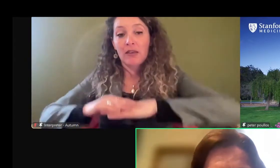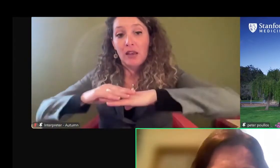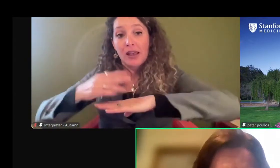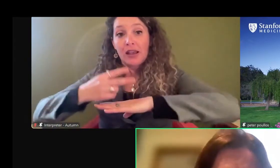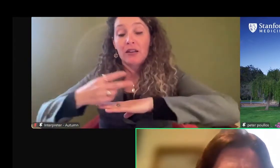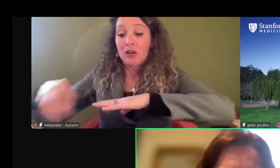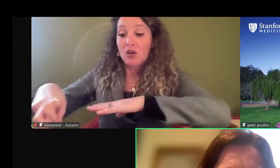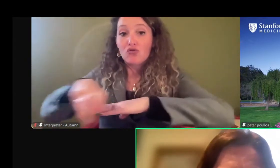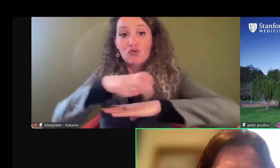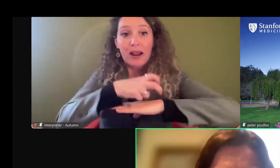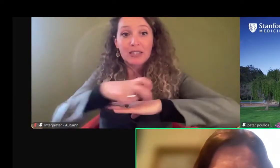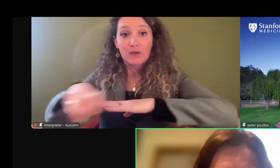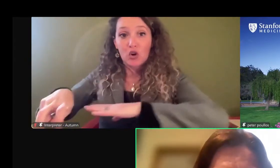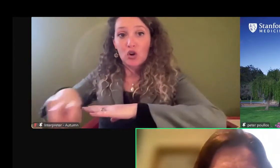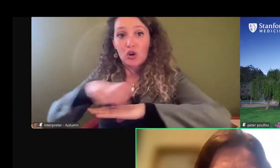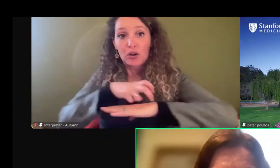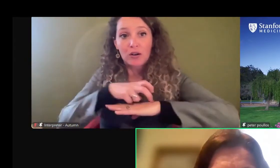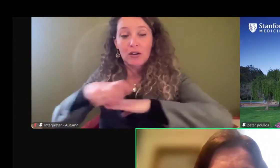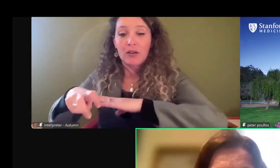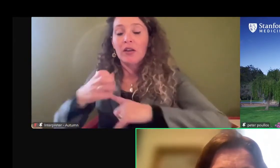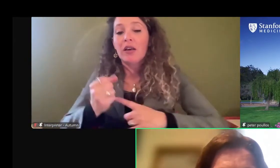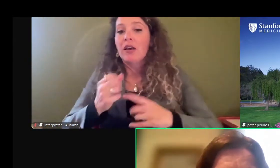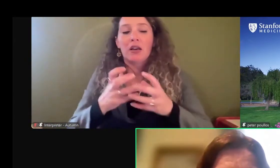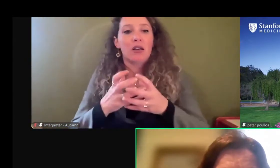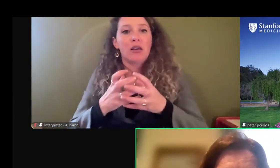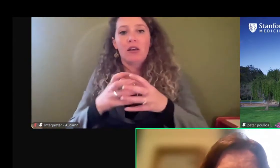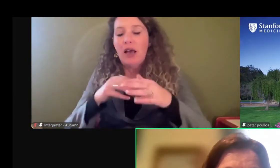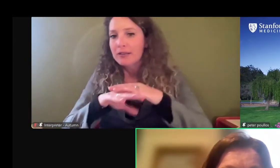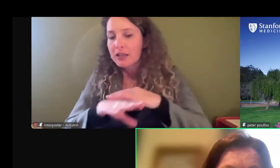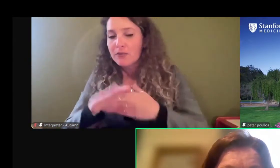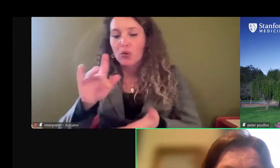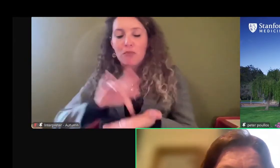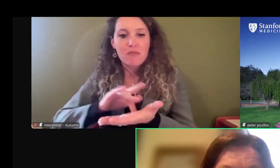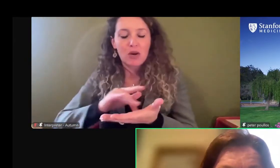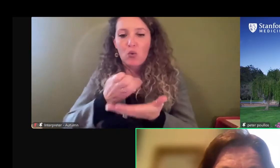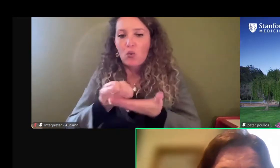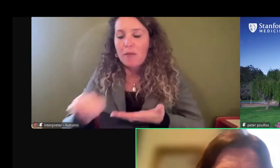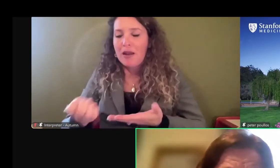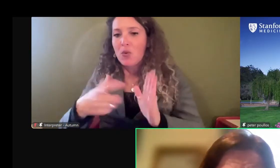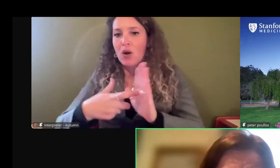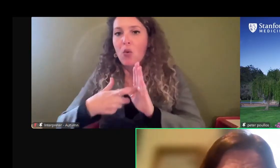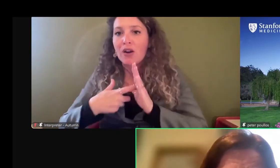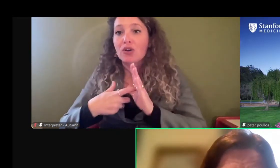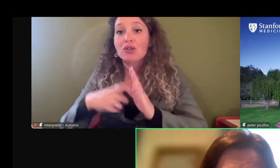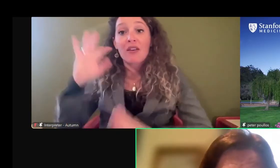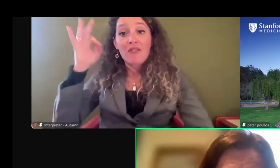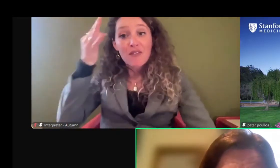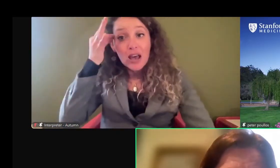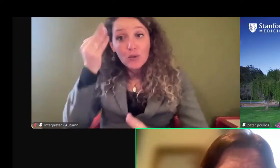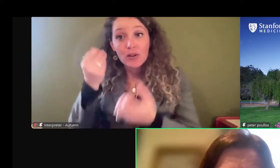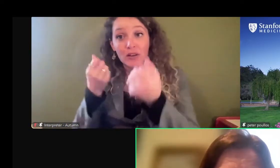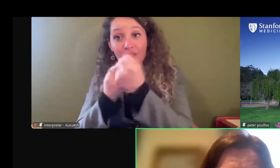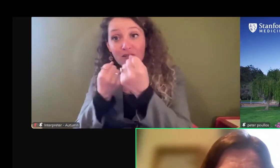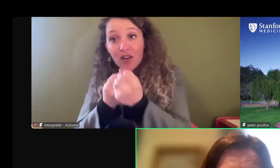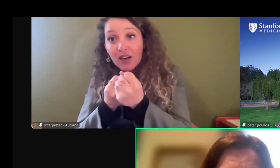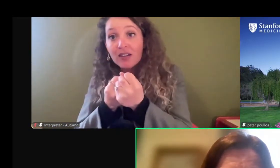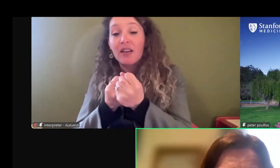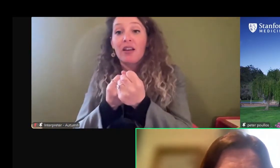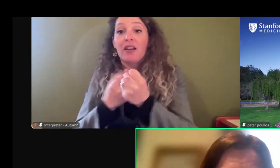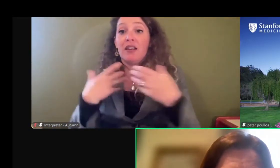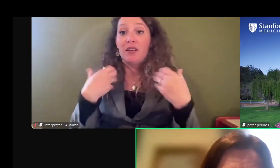of accessible medical equipment. It requires that federally funded health programs